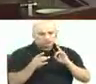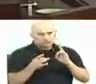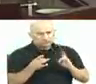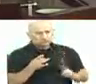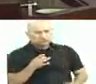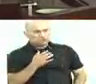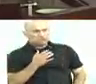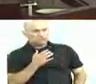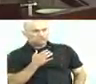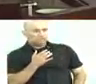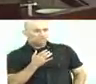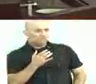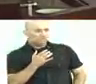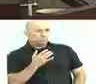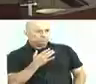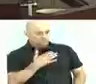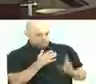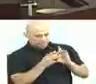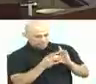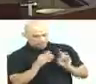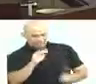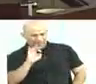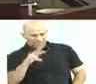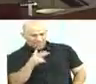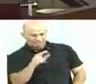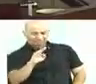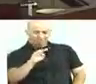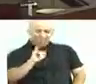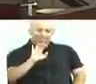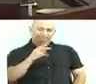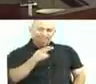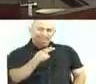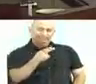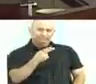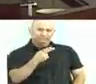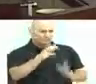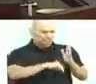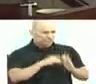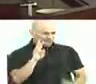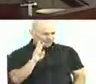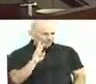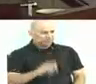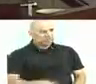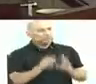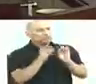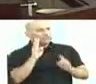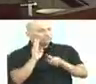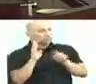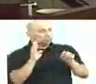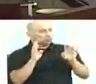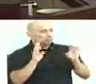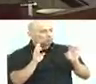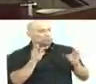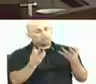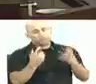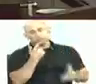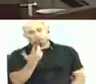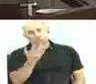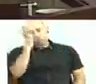My text, Micah chapter 6, verses 6 through 8, you may say God is talking to the